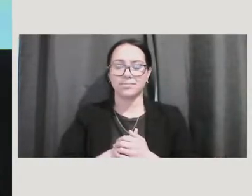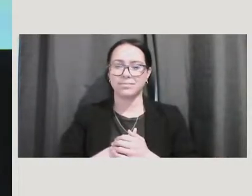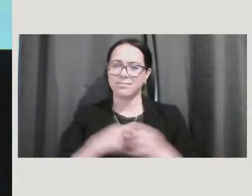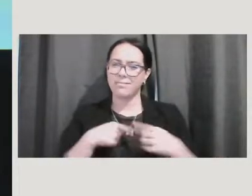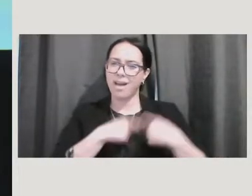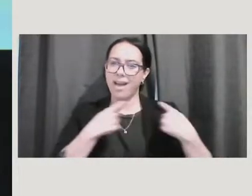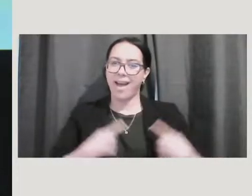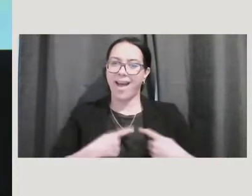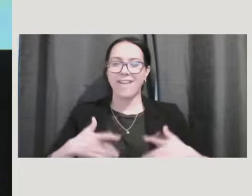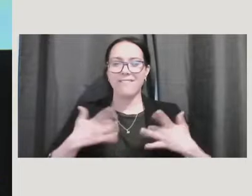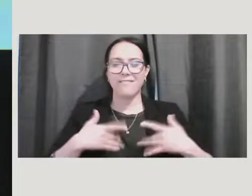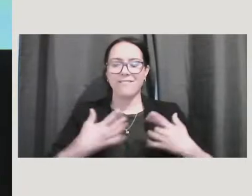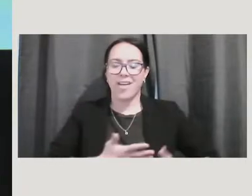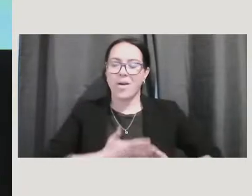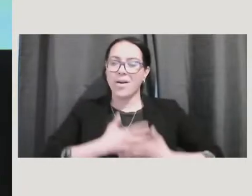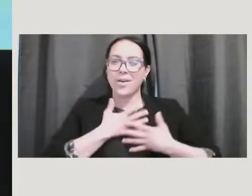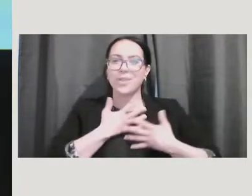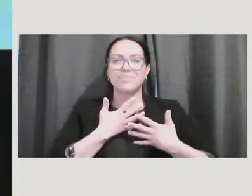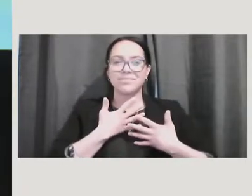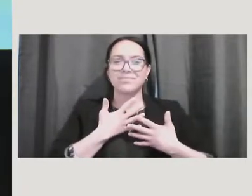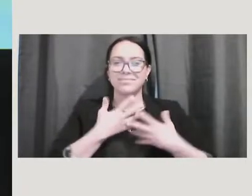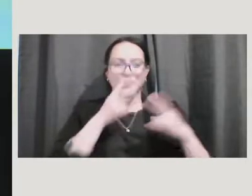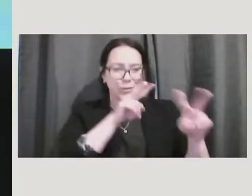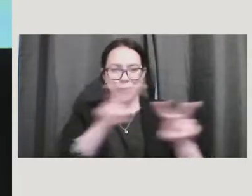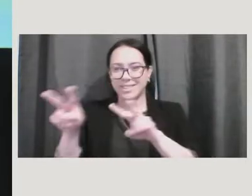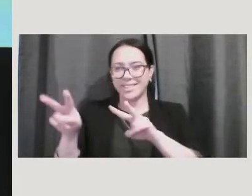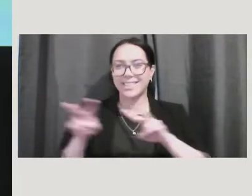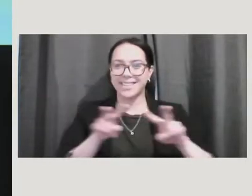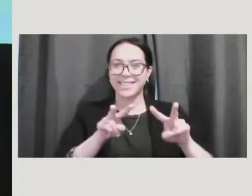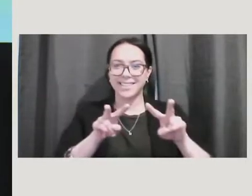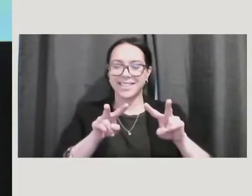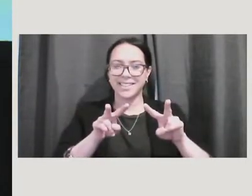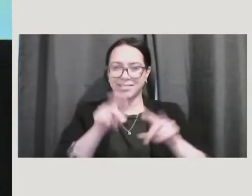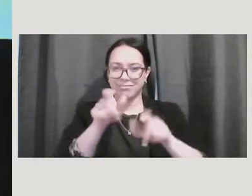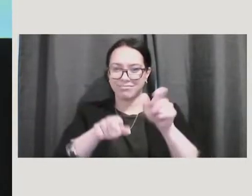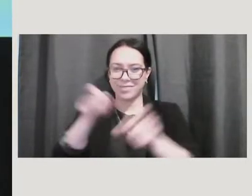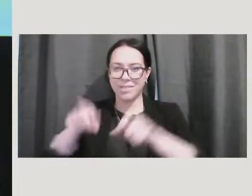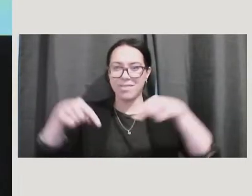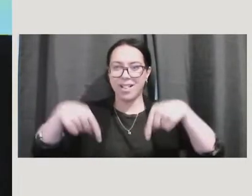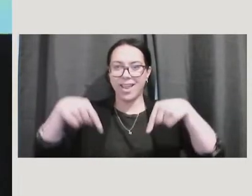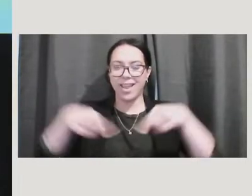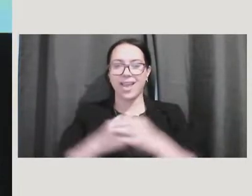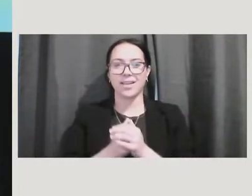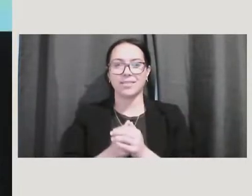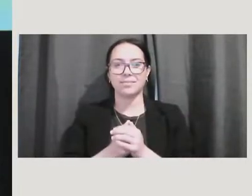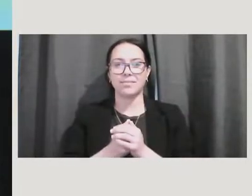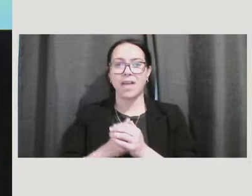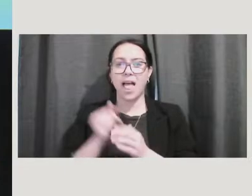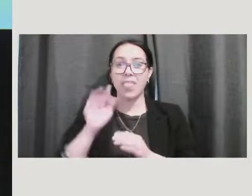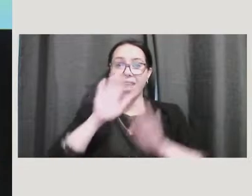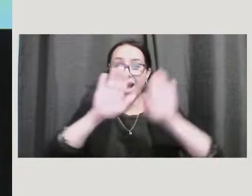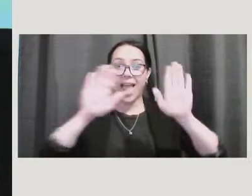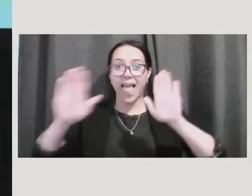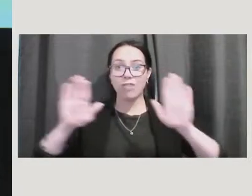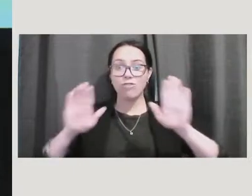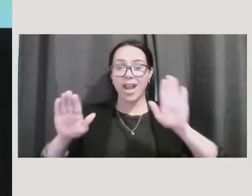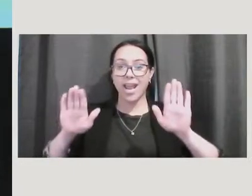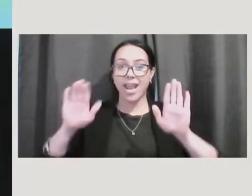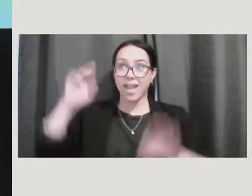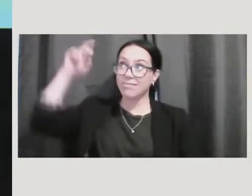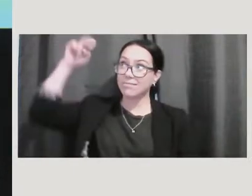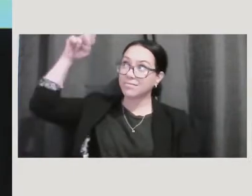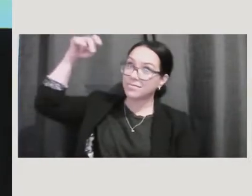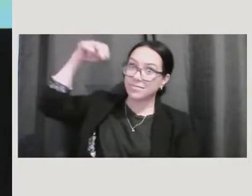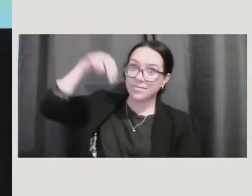here um and I love coming into the gallery from the top because uh